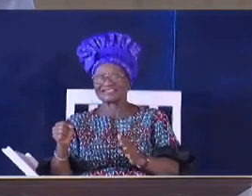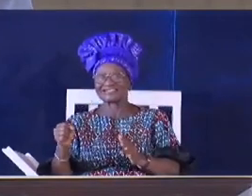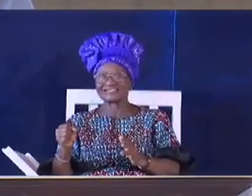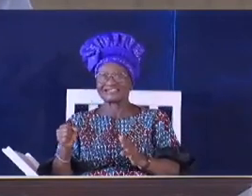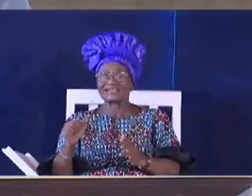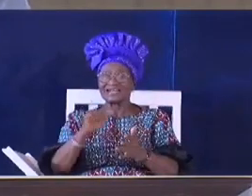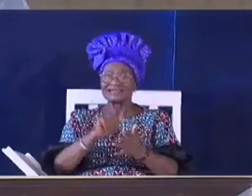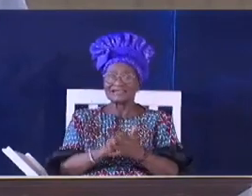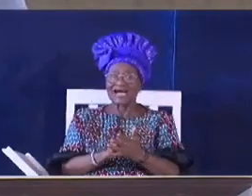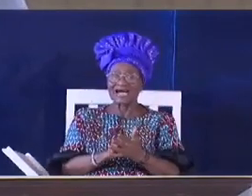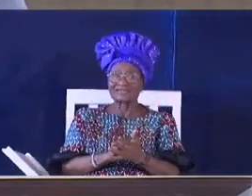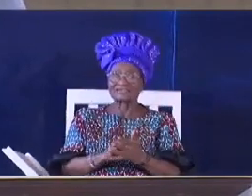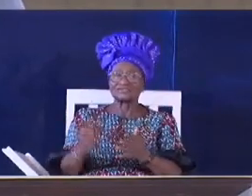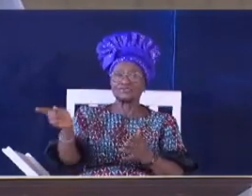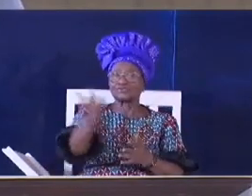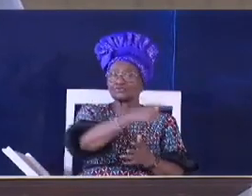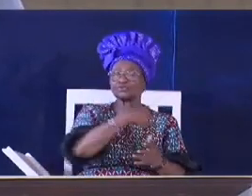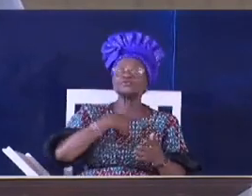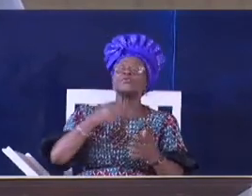that you might have life,